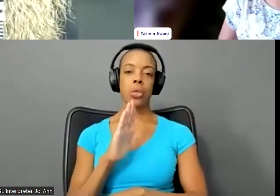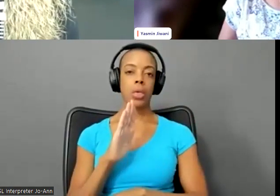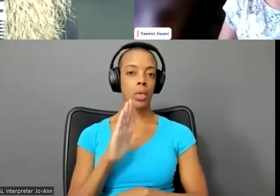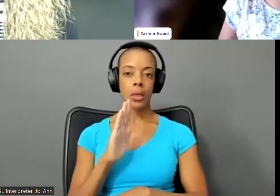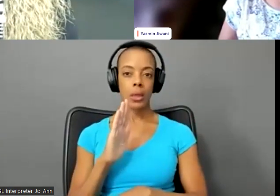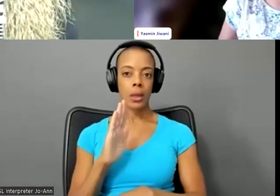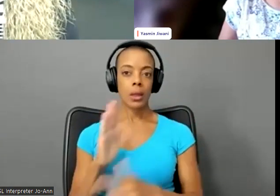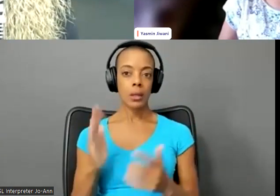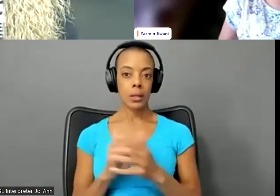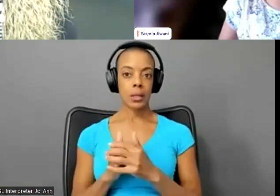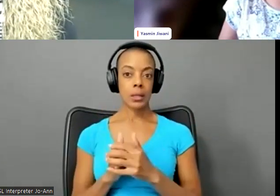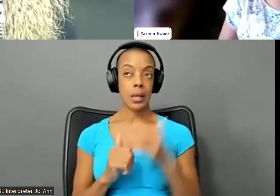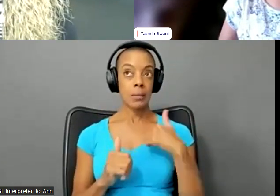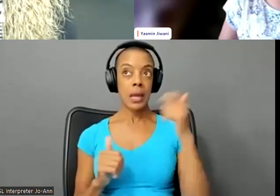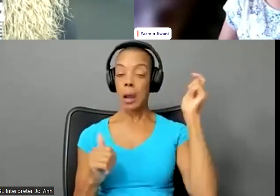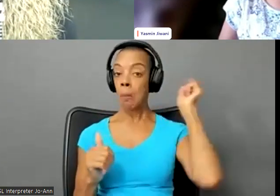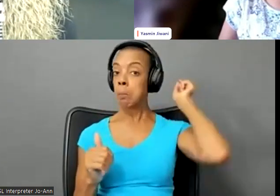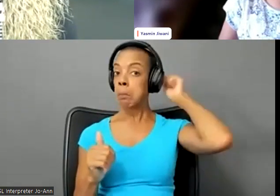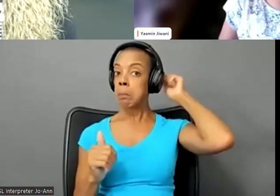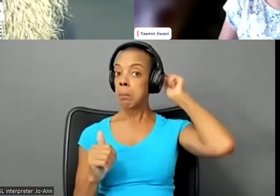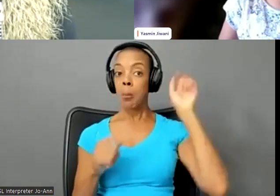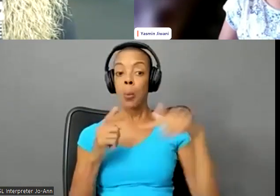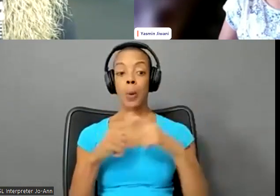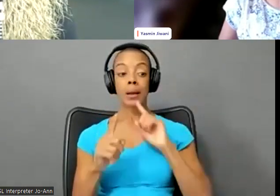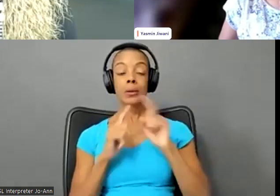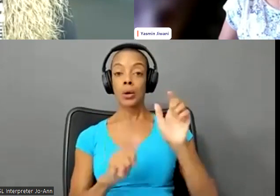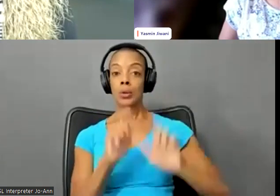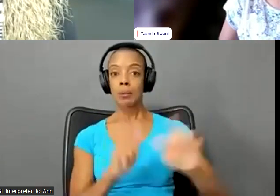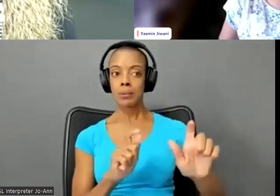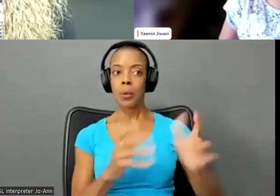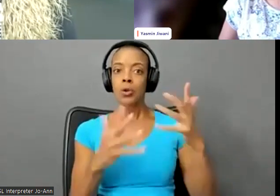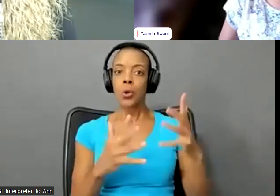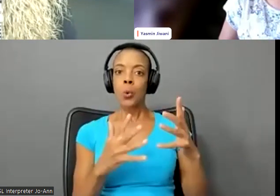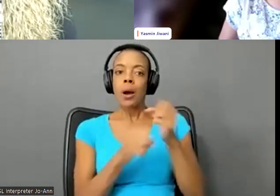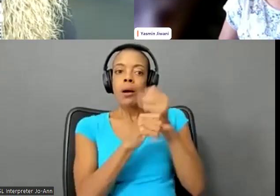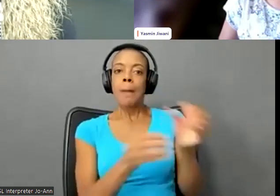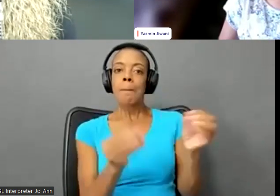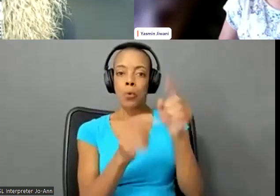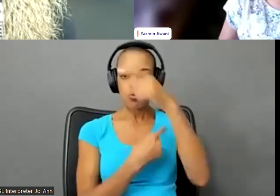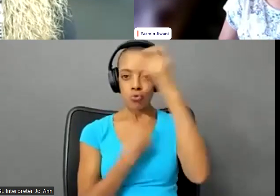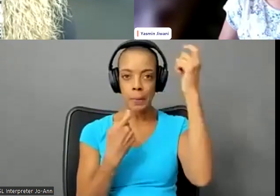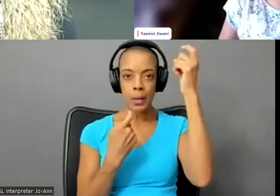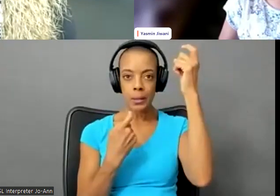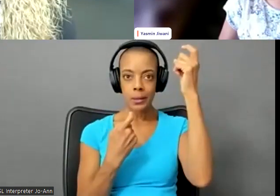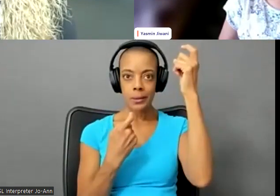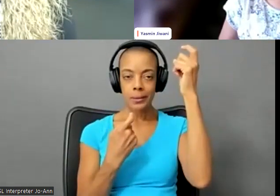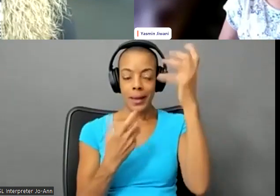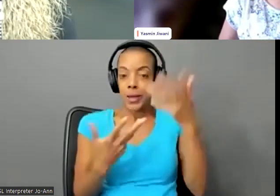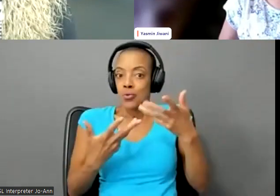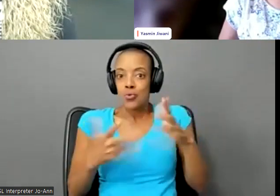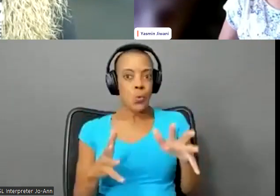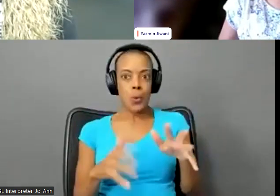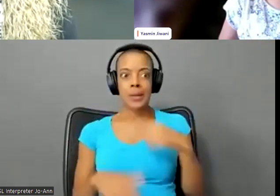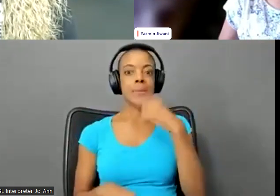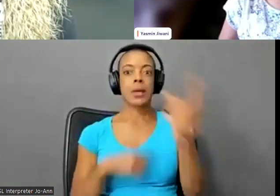very conscious even in speaking to people that, I don't want to traumatize them. So I don't want to tell people details